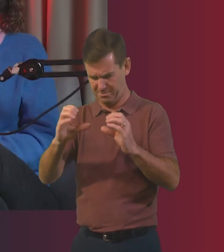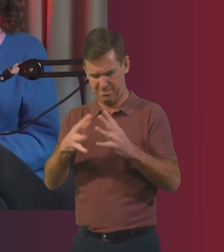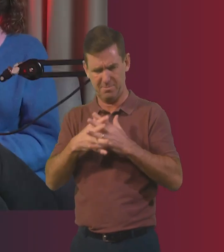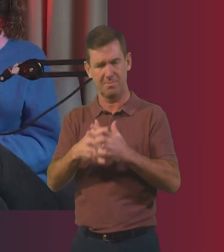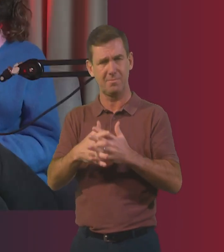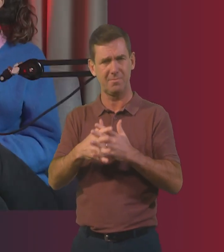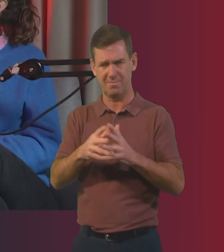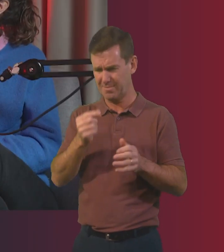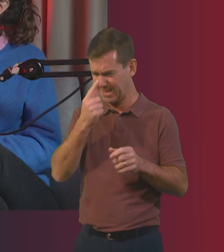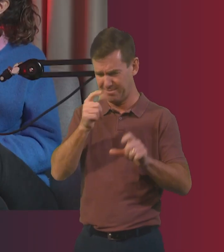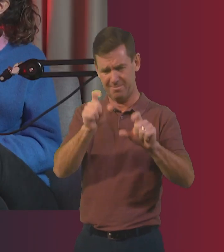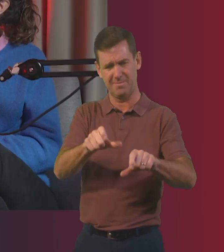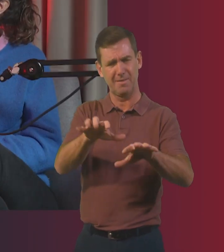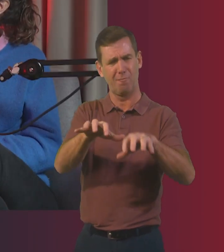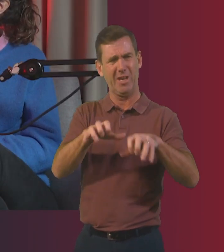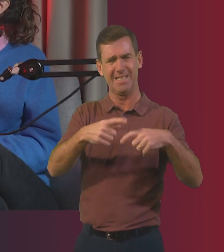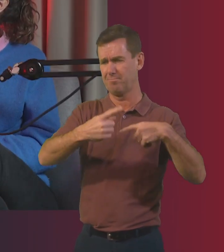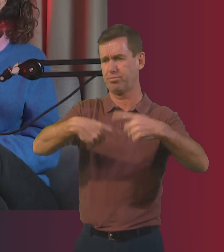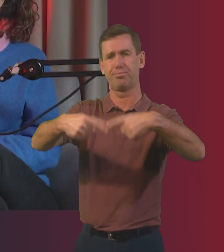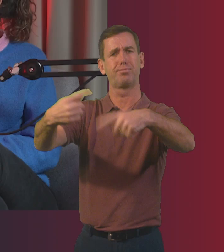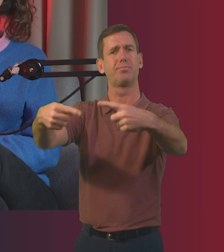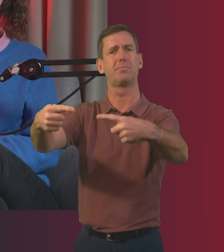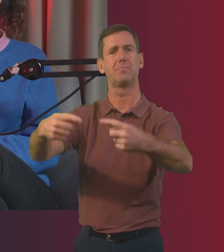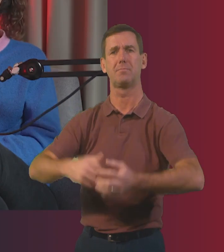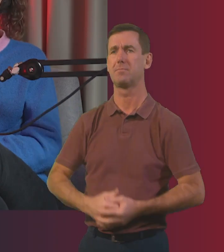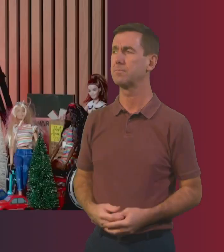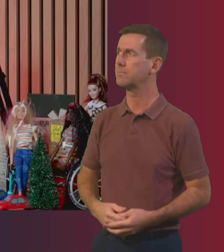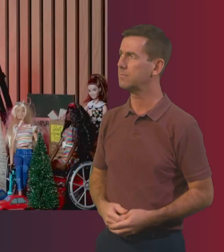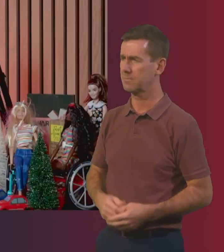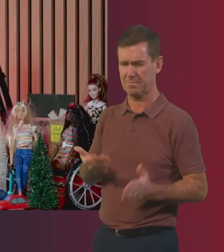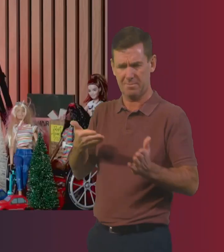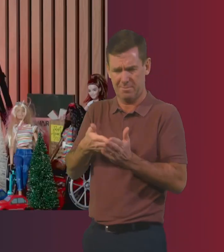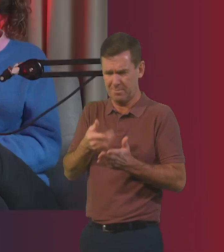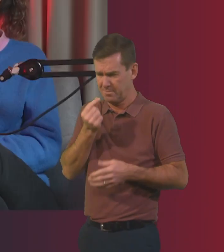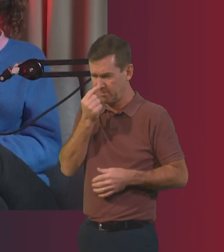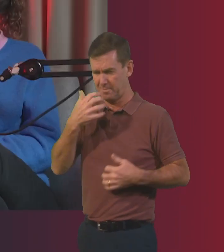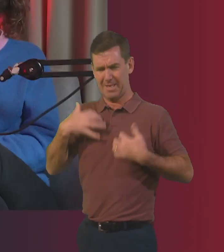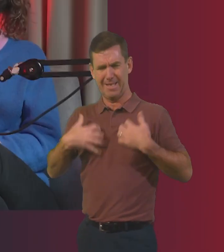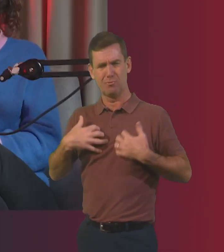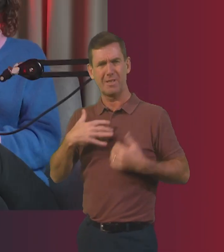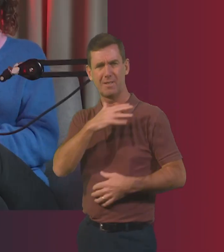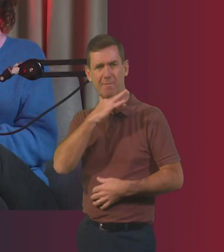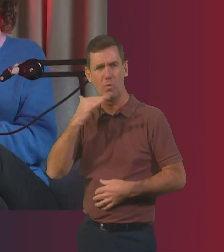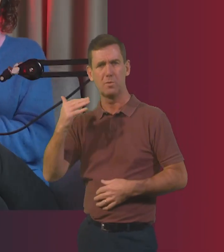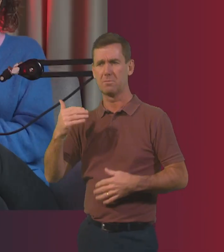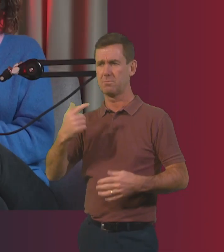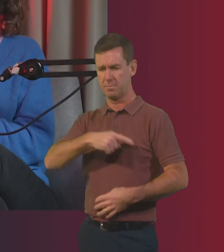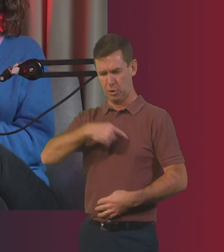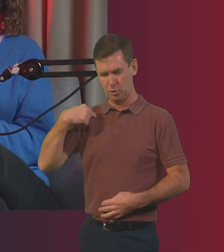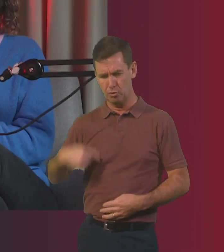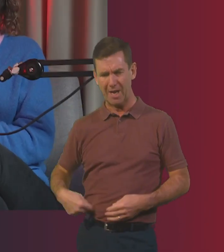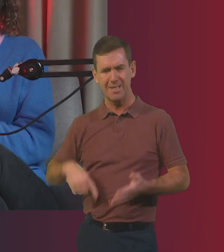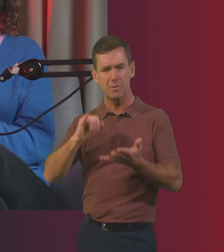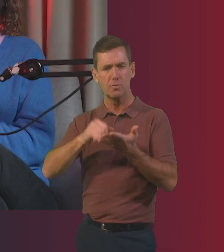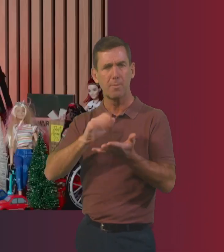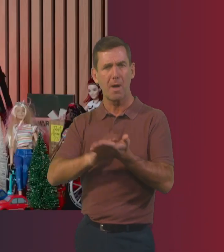And it lasts totally. forever. Yes. And the other thing is you can get really interesting fruit from like Chinese supermarkets and things. I got a tin